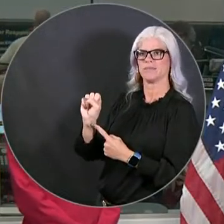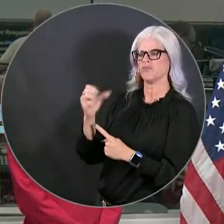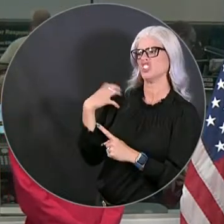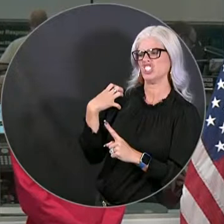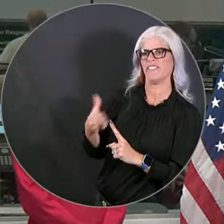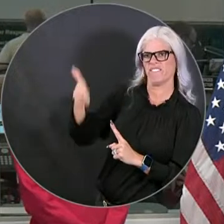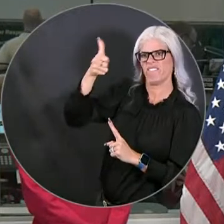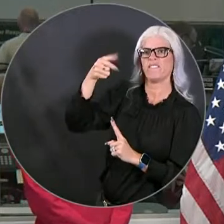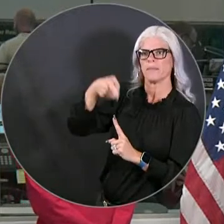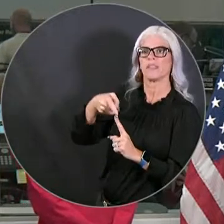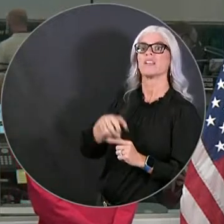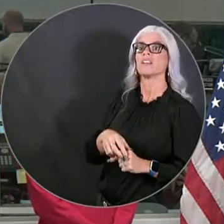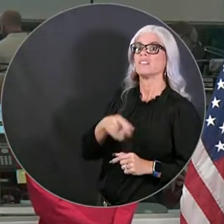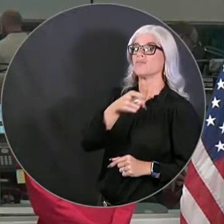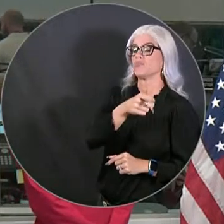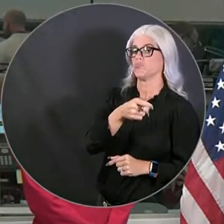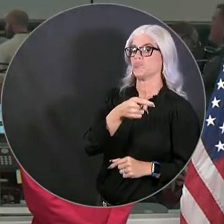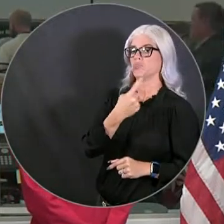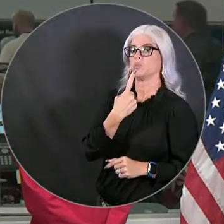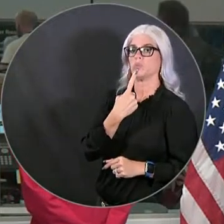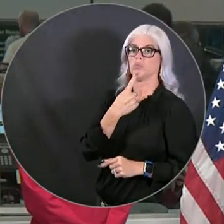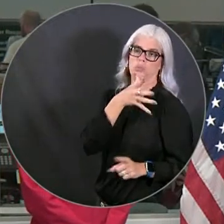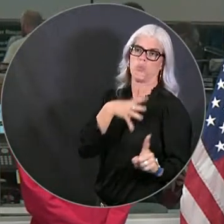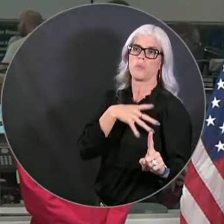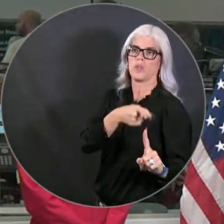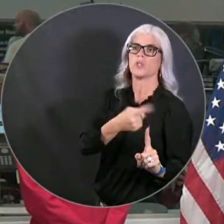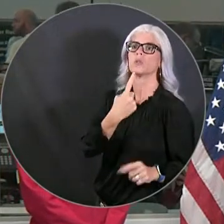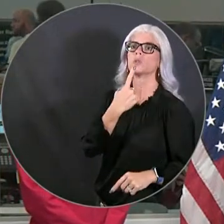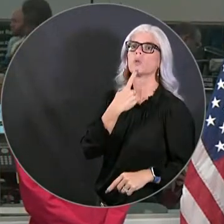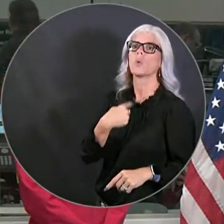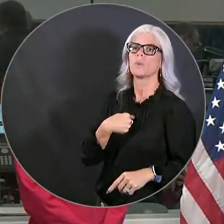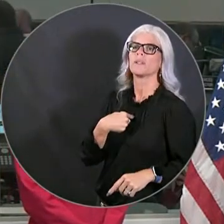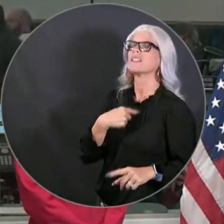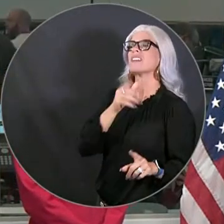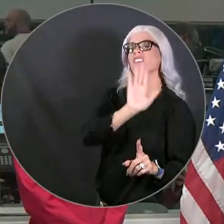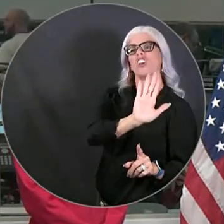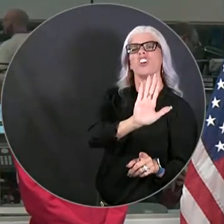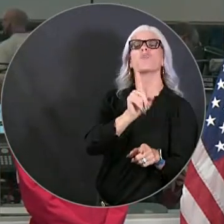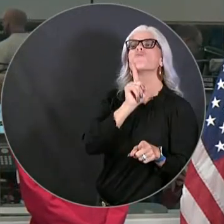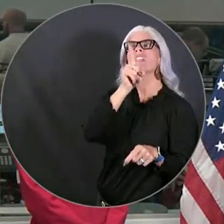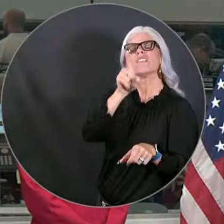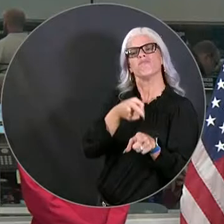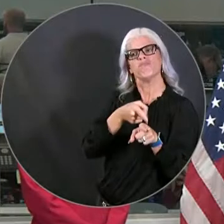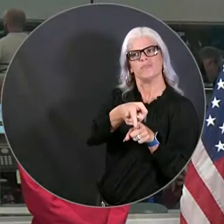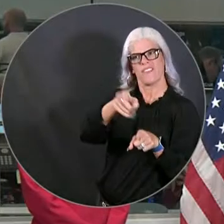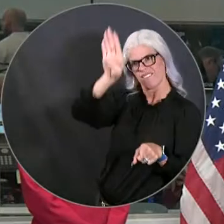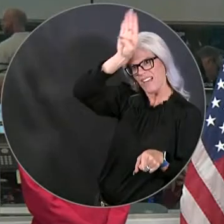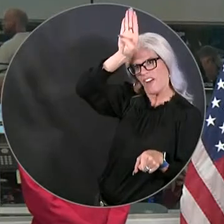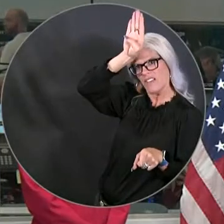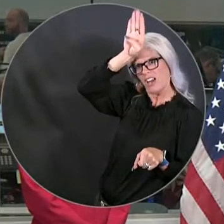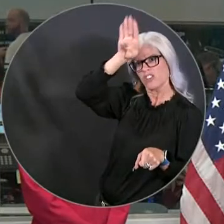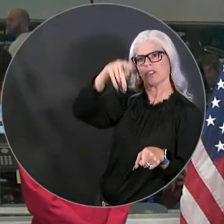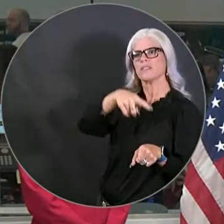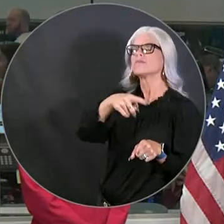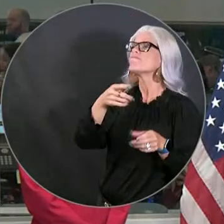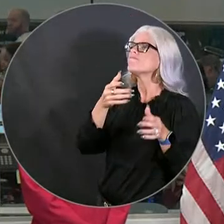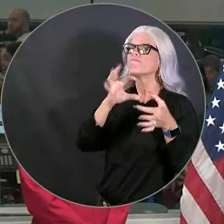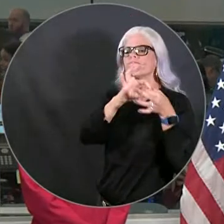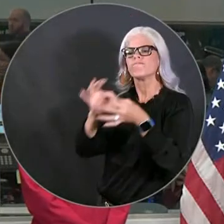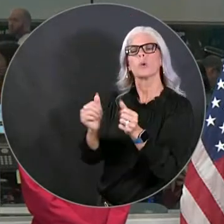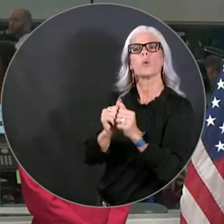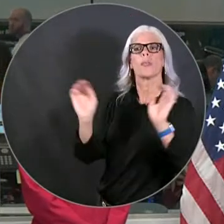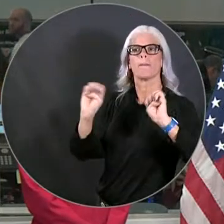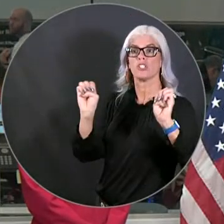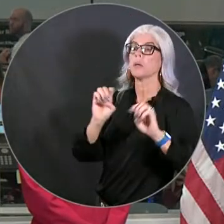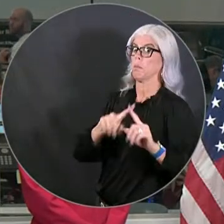She's actually technically assigned to the fire department as a division chief over the Department of Emergency Management there. She called me to let me know